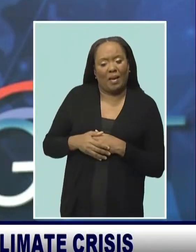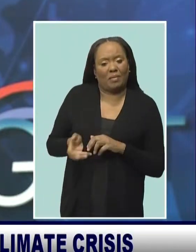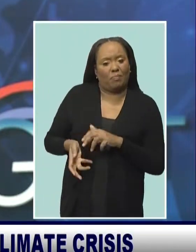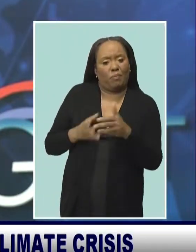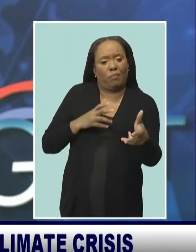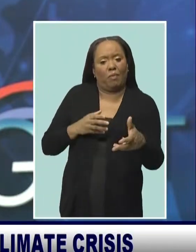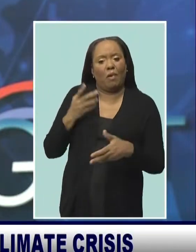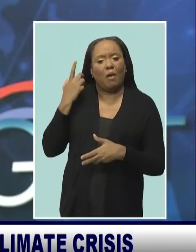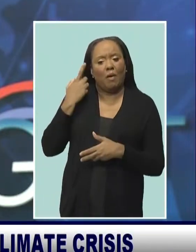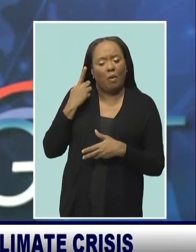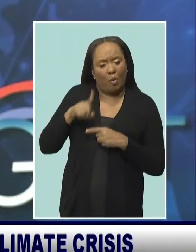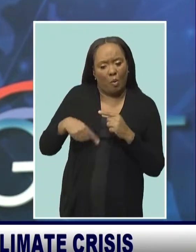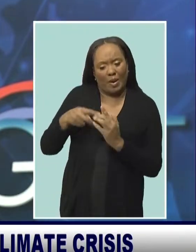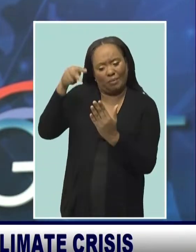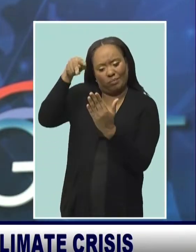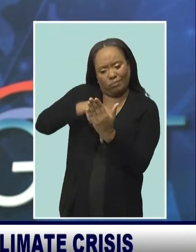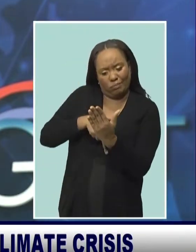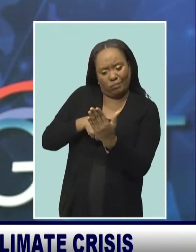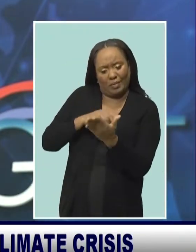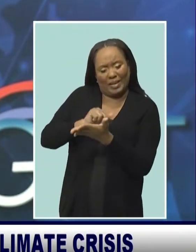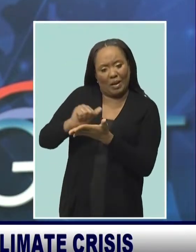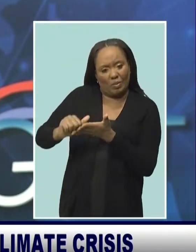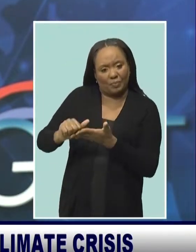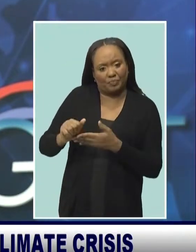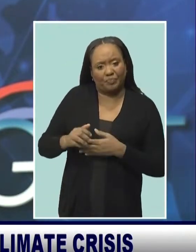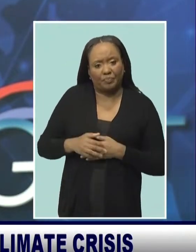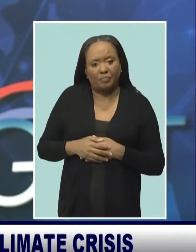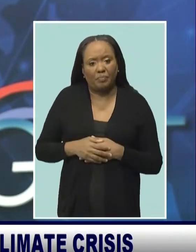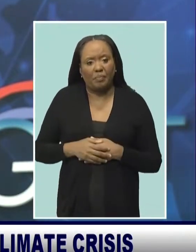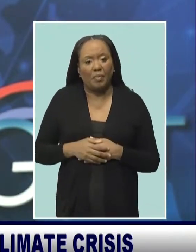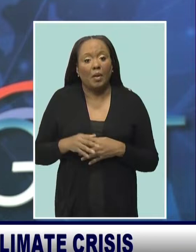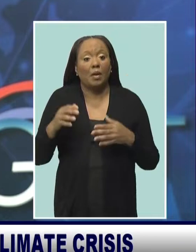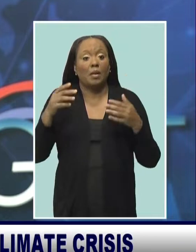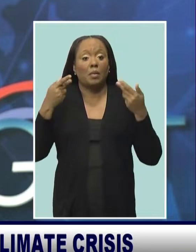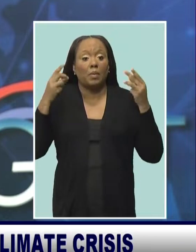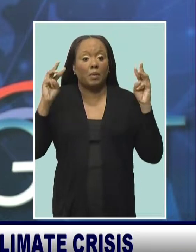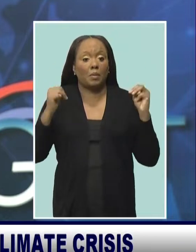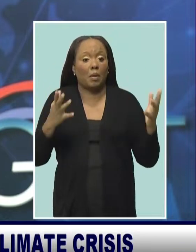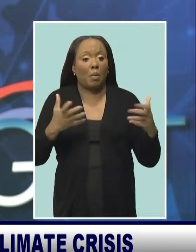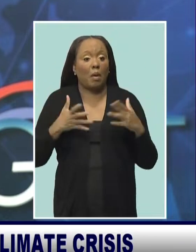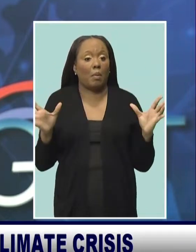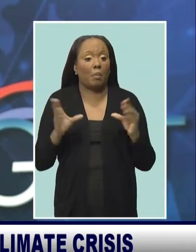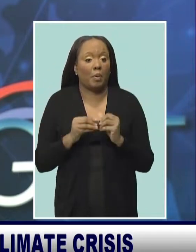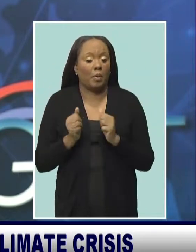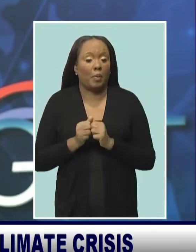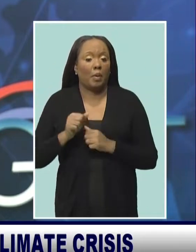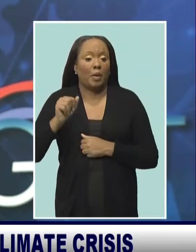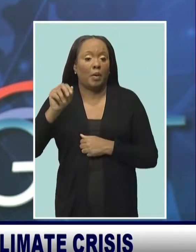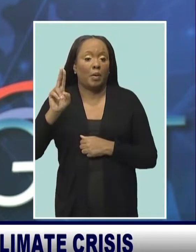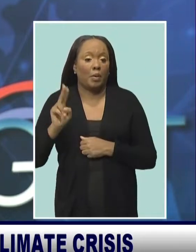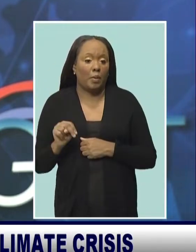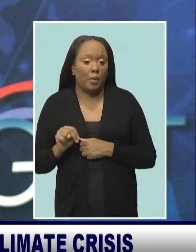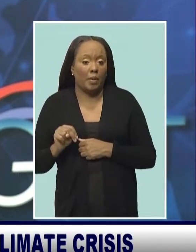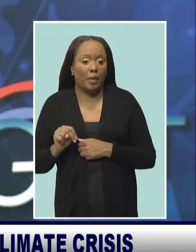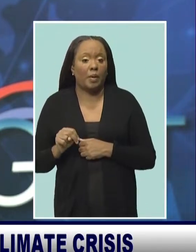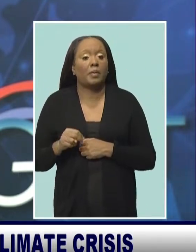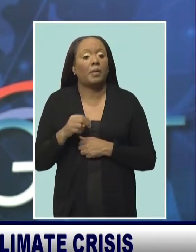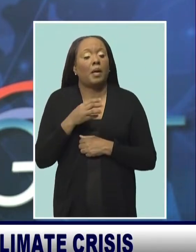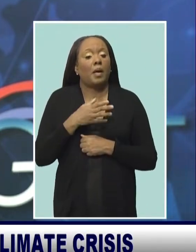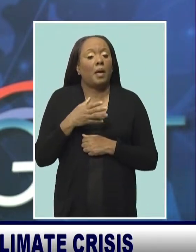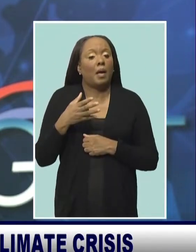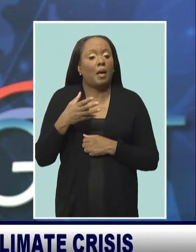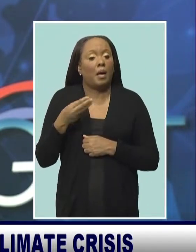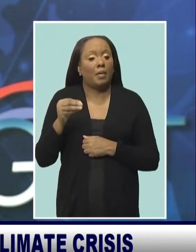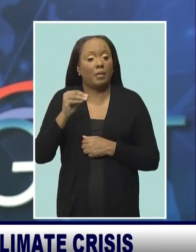Ms. Motley intends to press for a meeting between the United Nations Framework Convention on Climate Change, the COP28 president, and